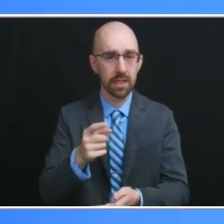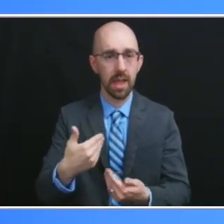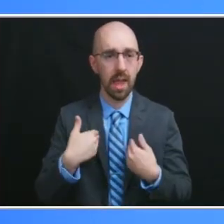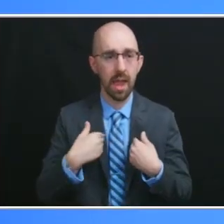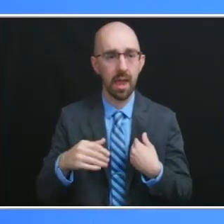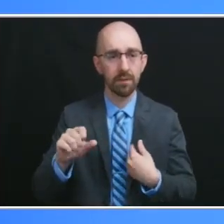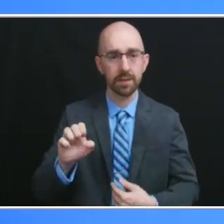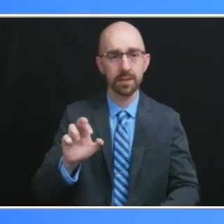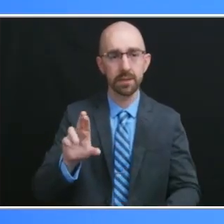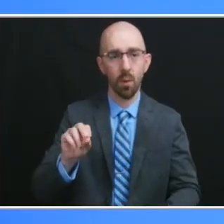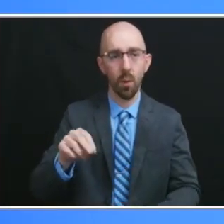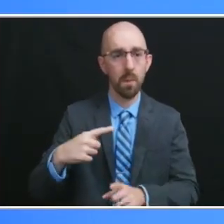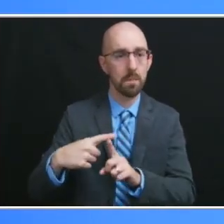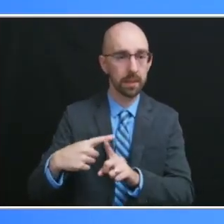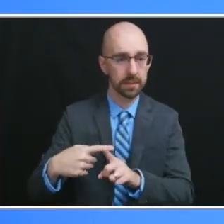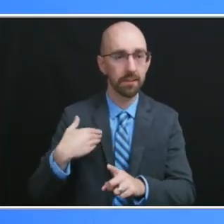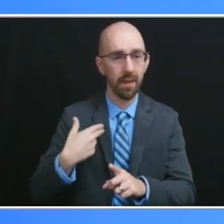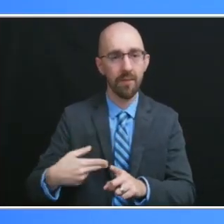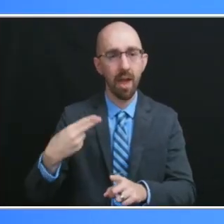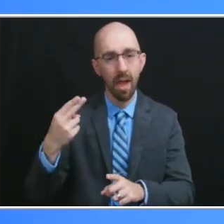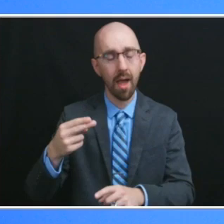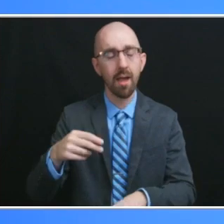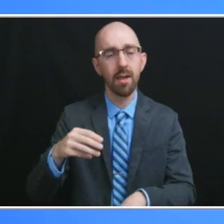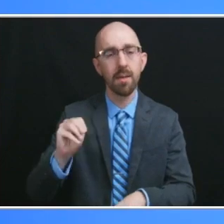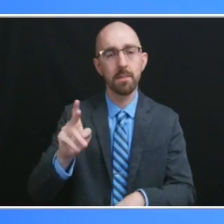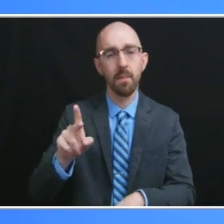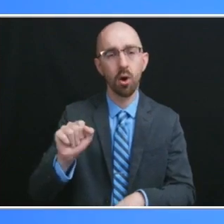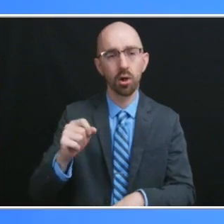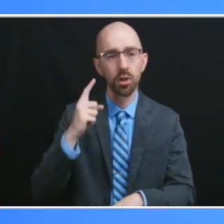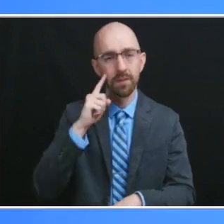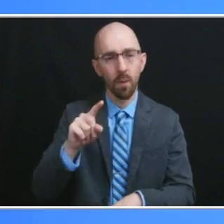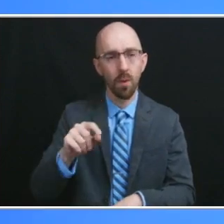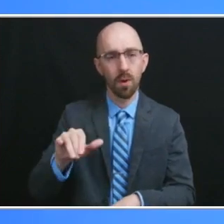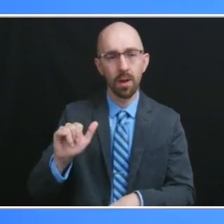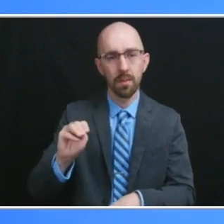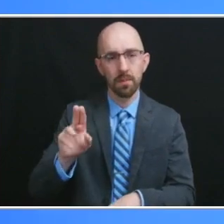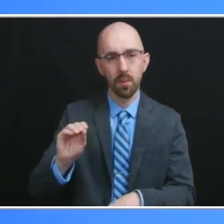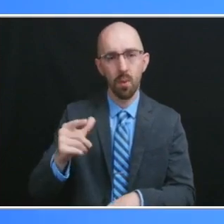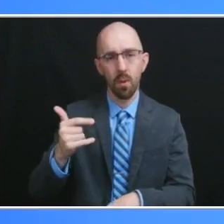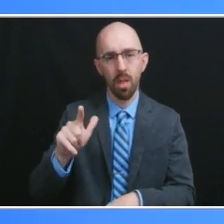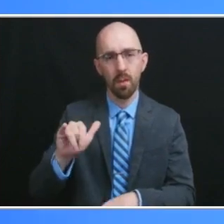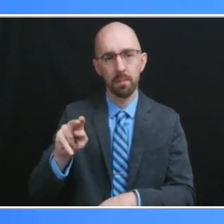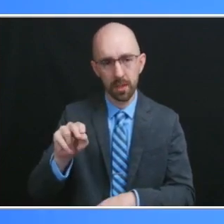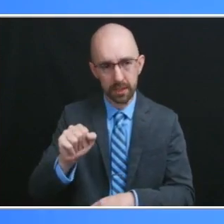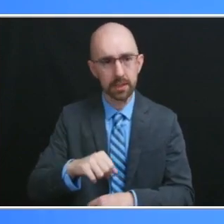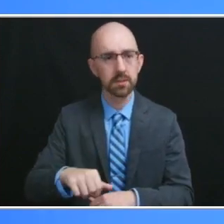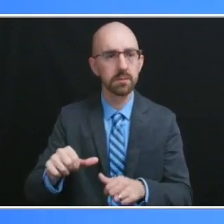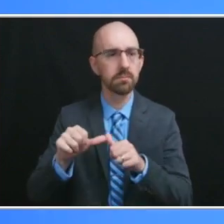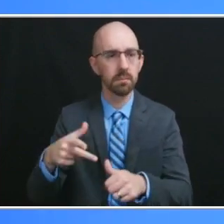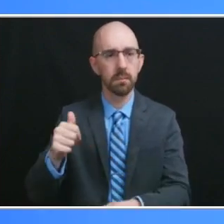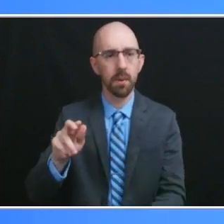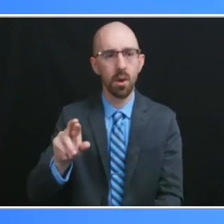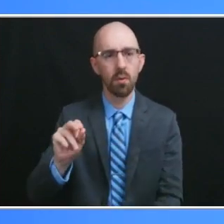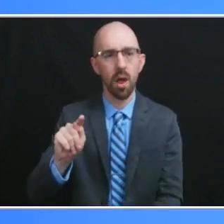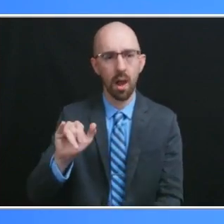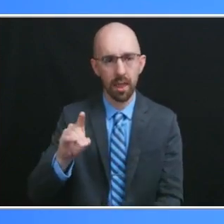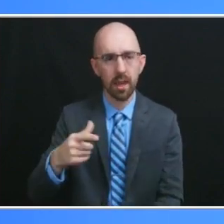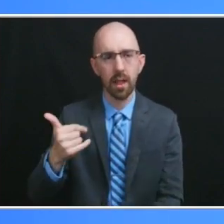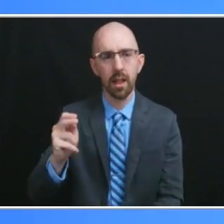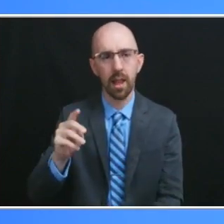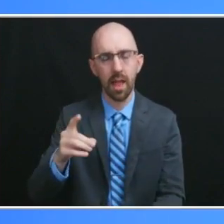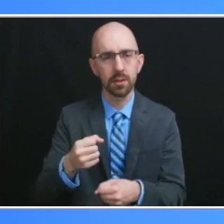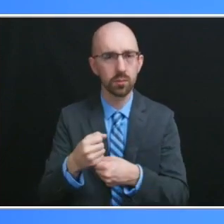high inflammatory markers, high immunoglobulins, recurrent parotid gland swelling, but any sort of